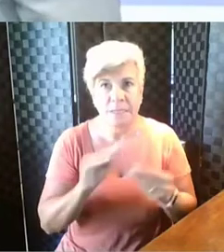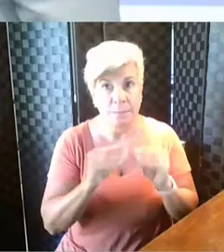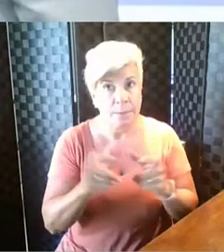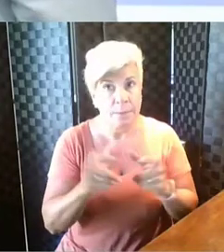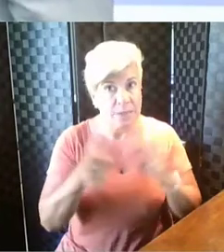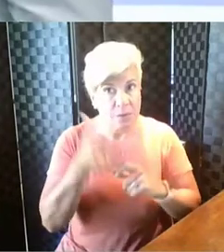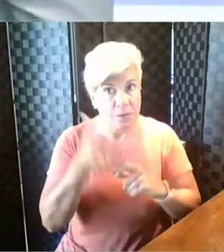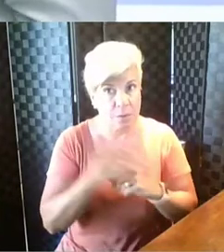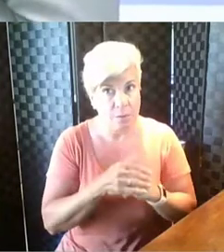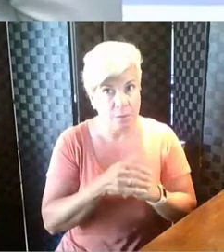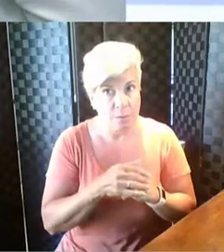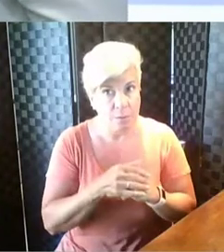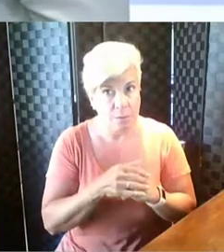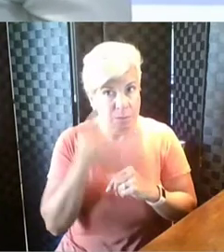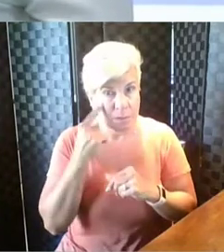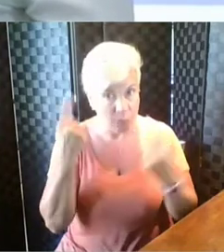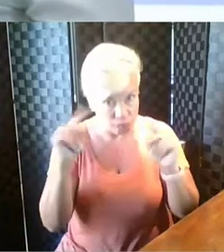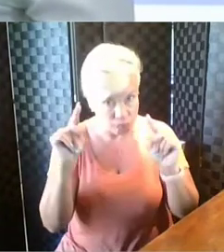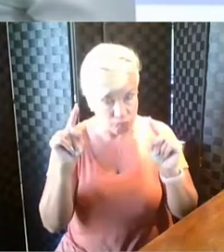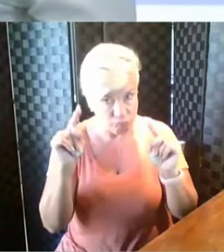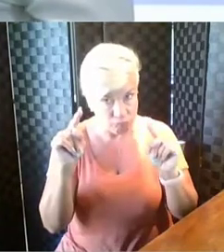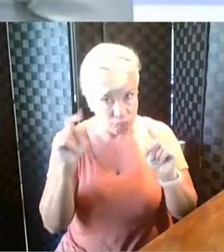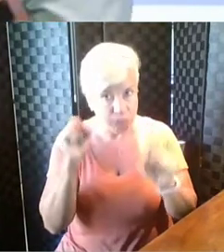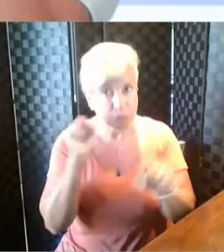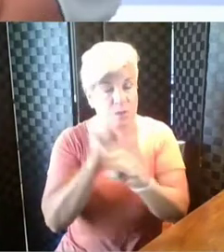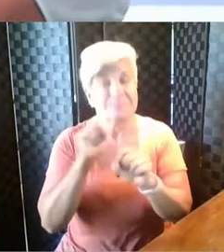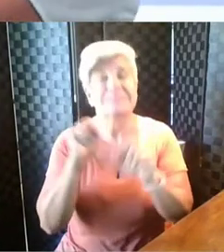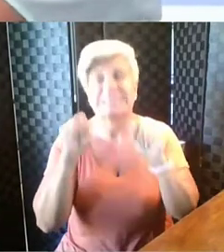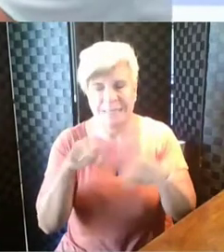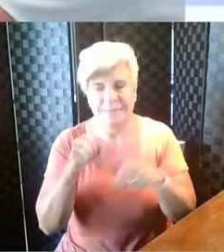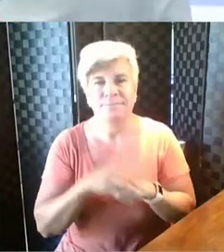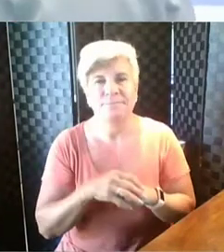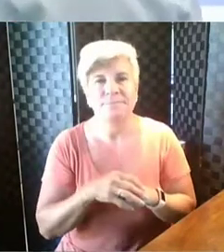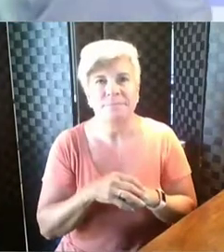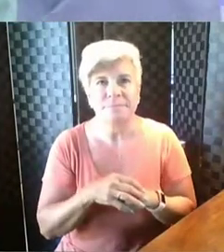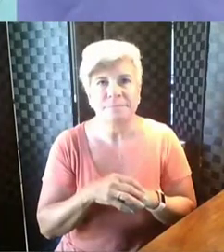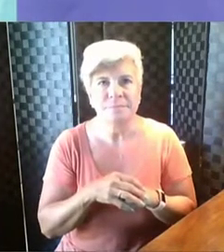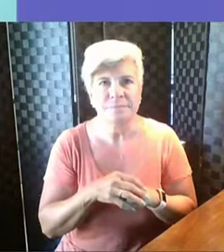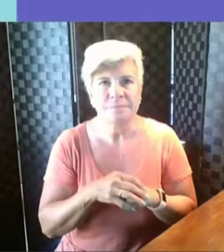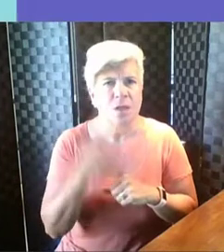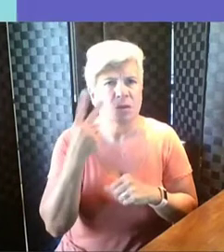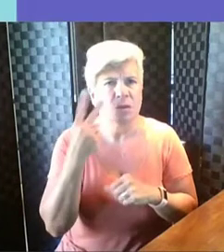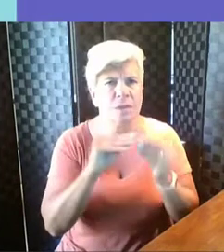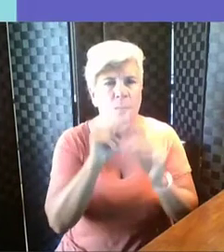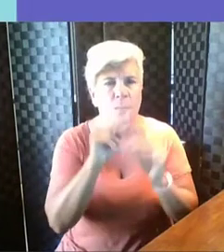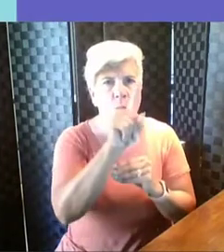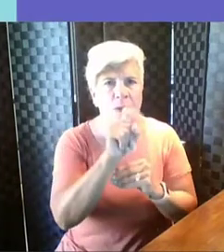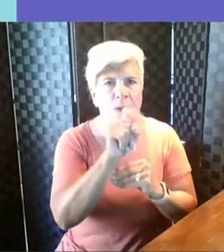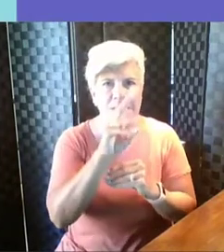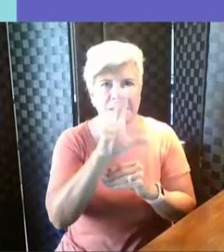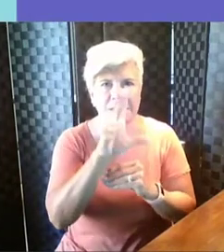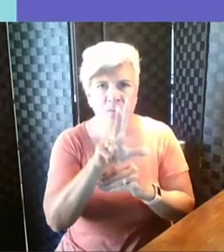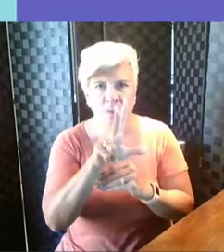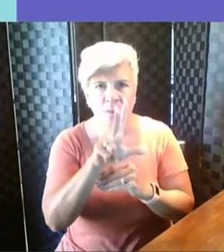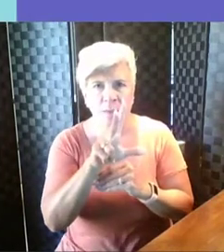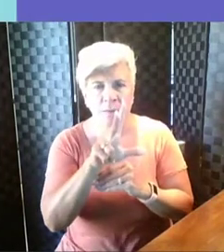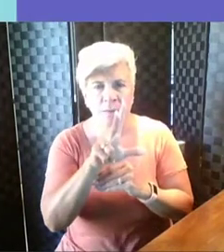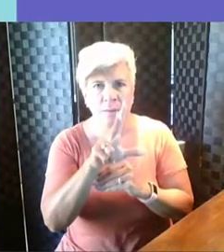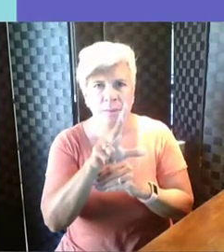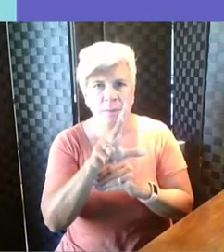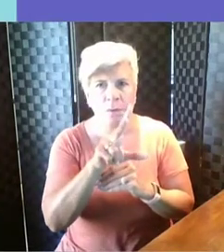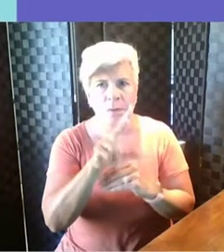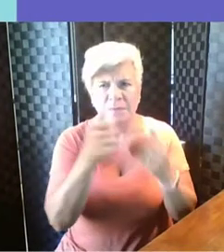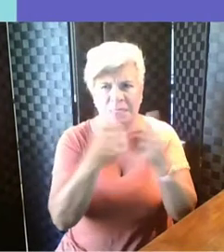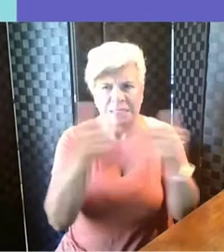bigger. Do you think we could do this? Yeah, I think so too. Okay, look at the number 163. I've got to break